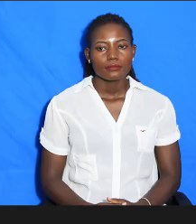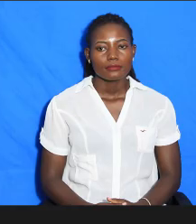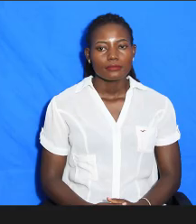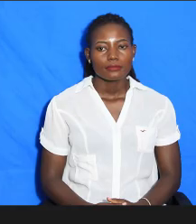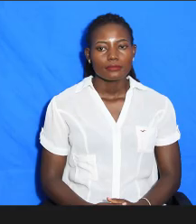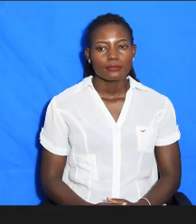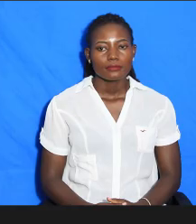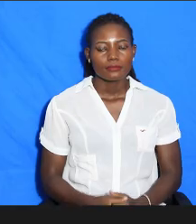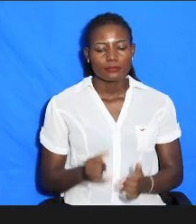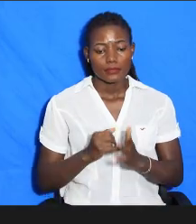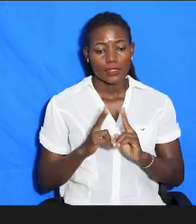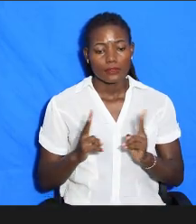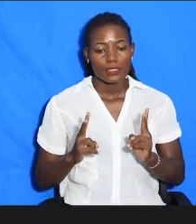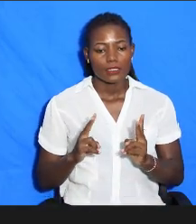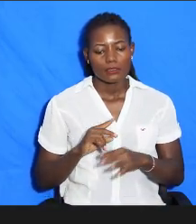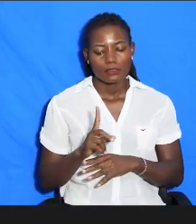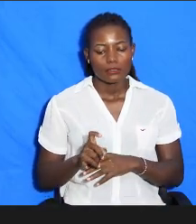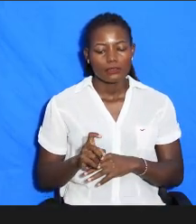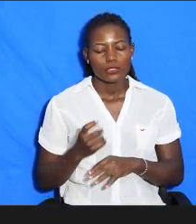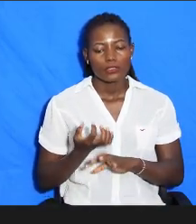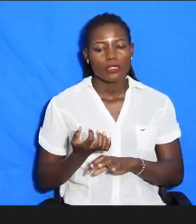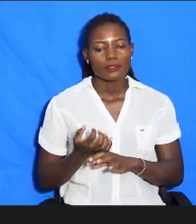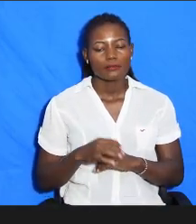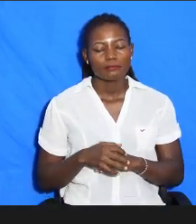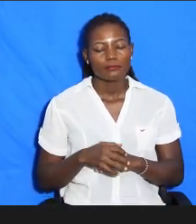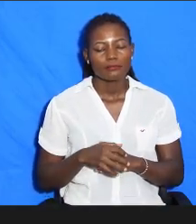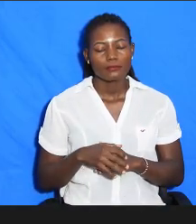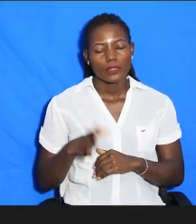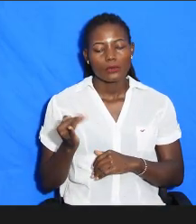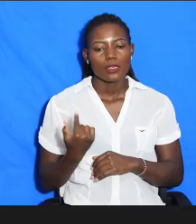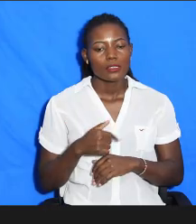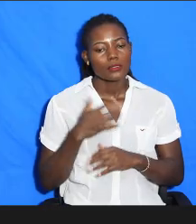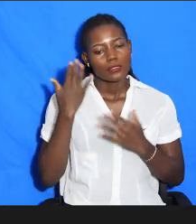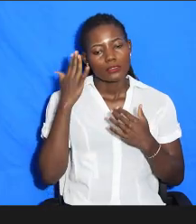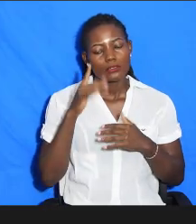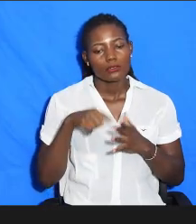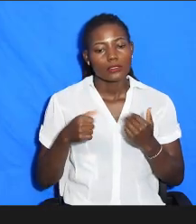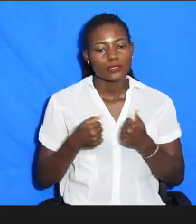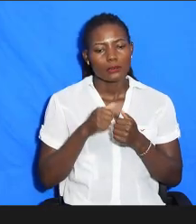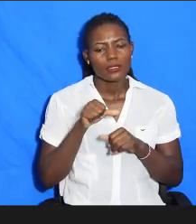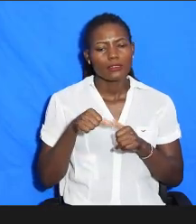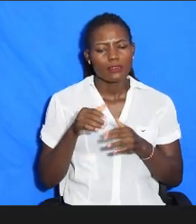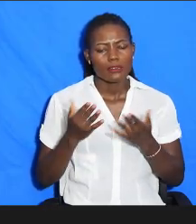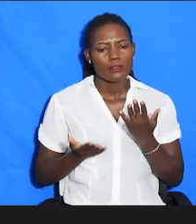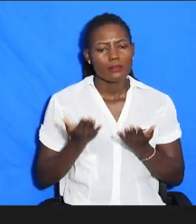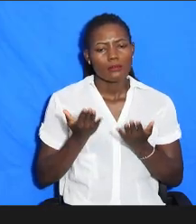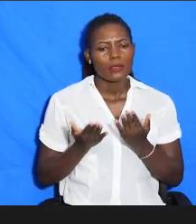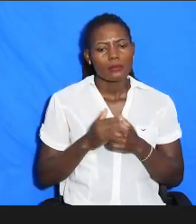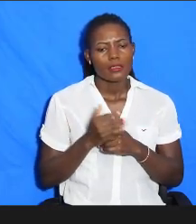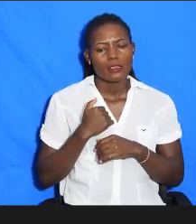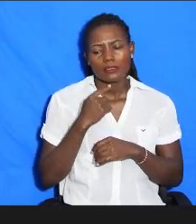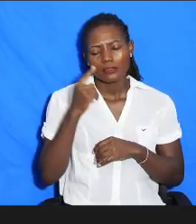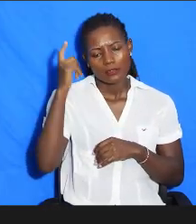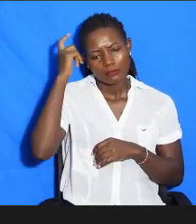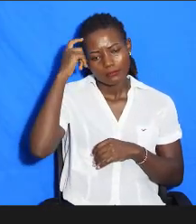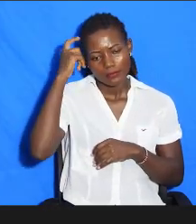thing to look into because we don't even know what's Mm. happening around. Maybe I'll say it's a mindset